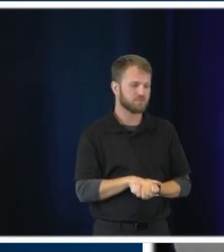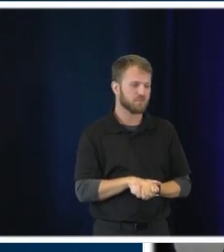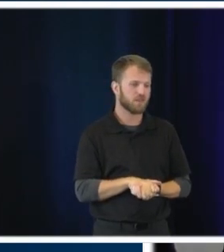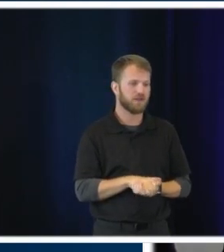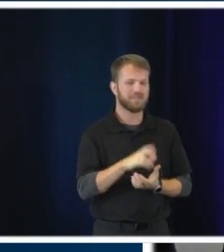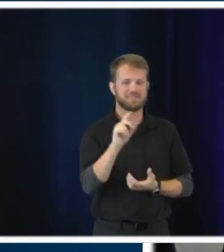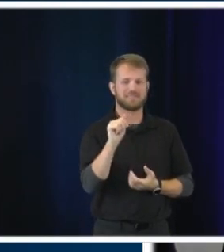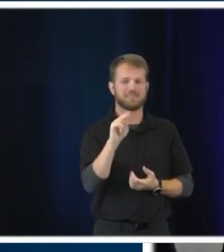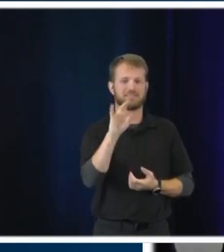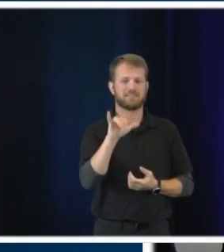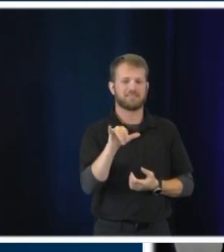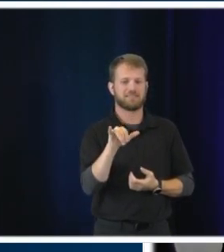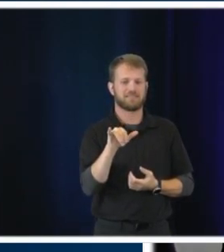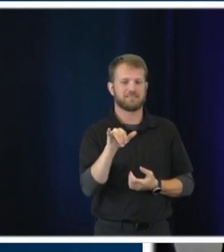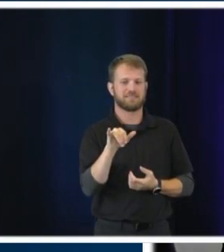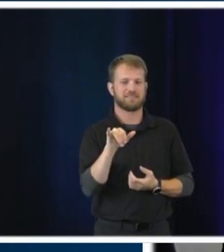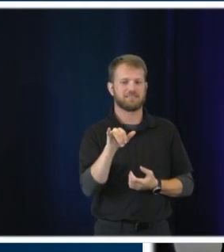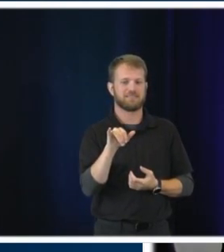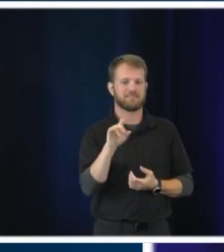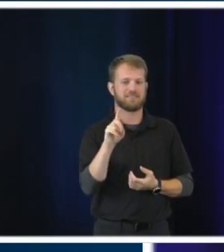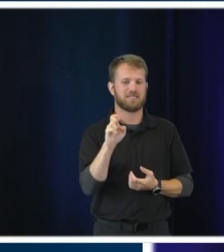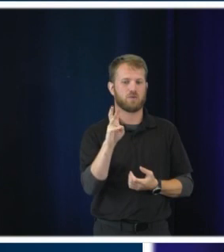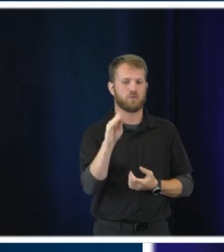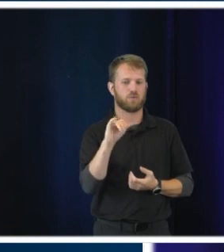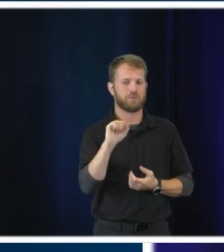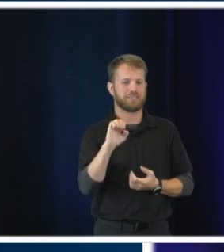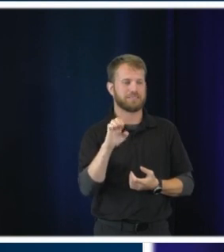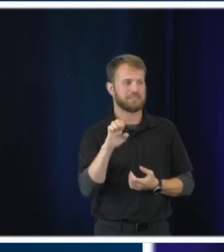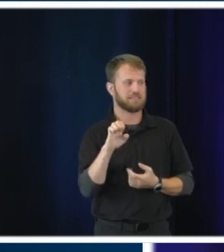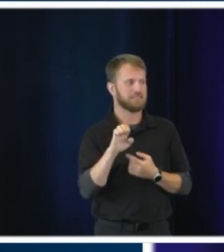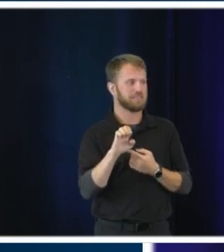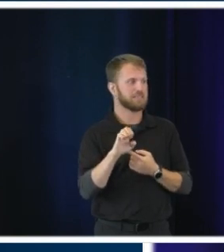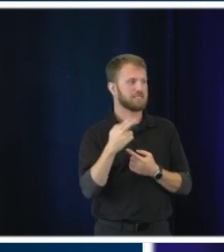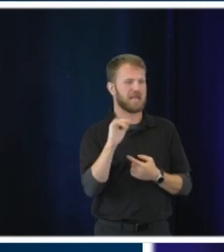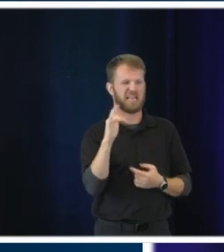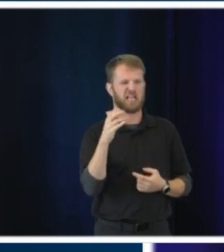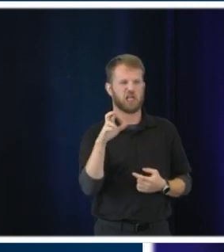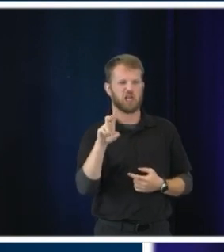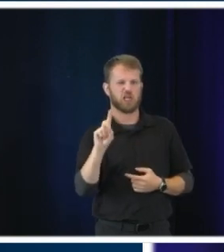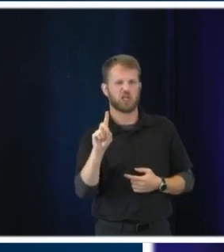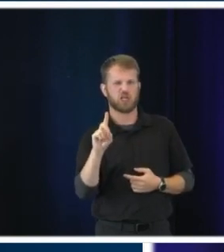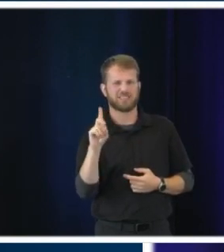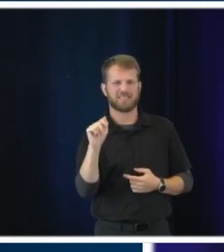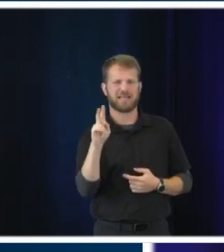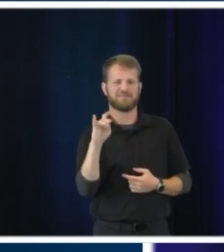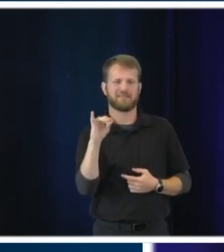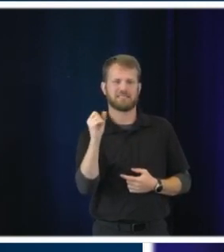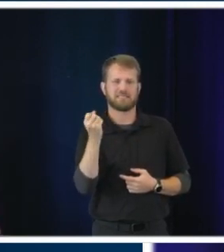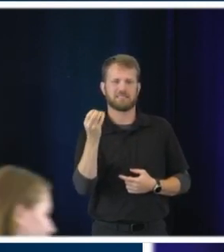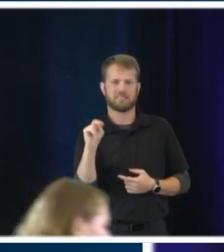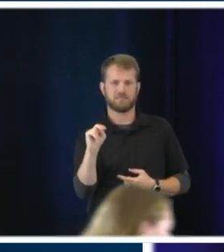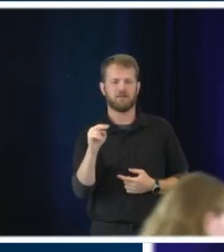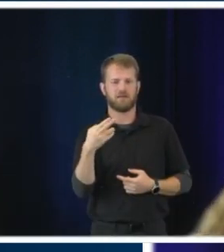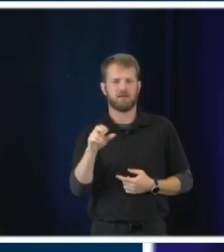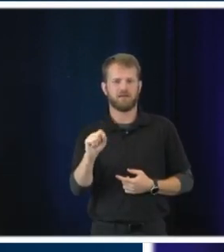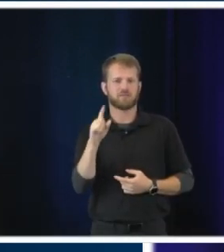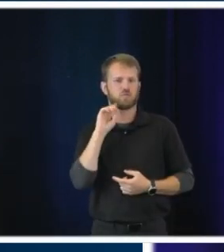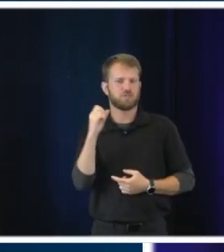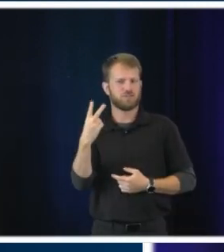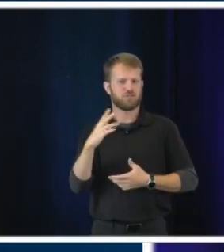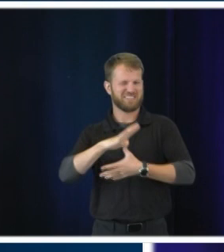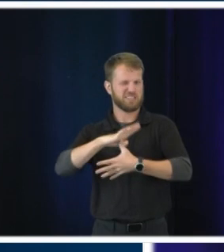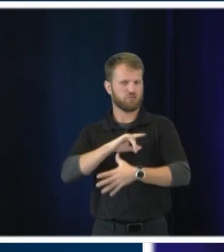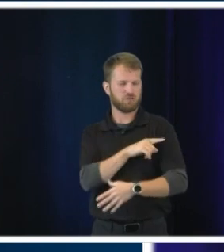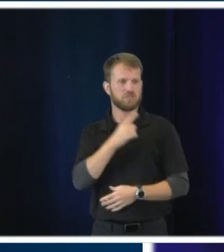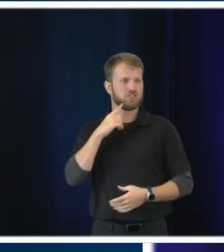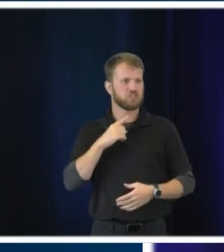Danny DeWeese attends Hilliard Davison High School and is in the 12th grade. Danny goes above and beyond daily